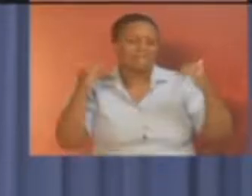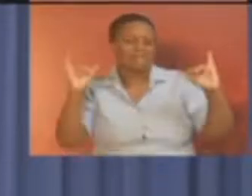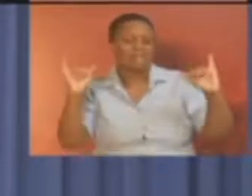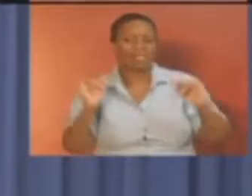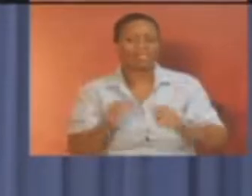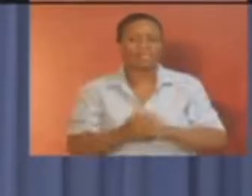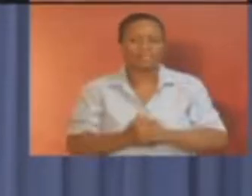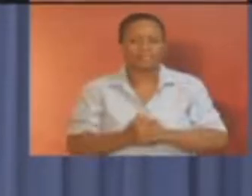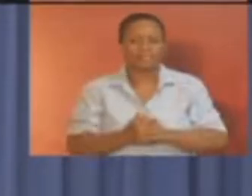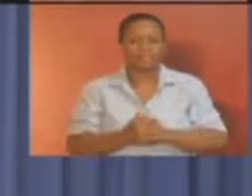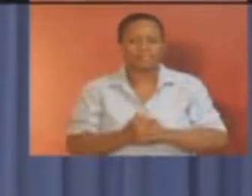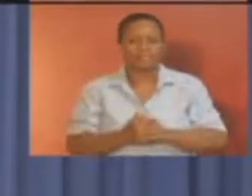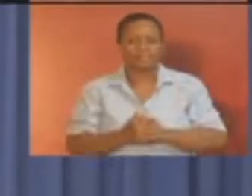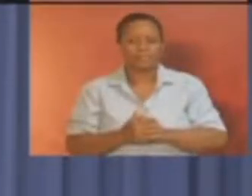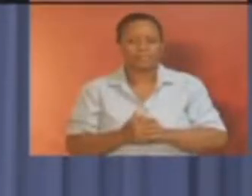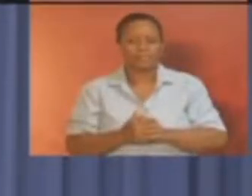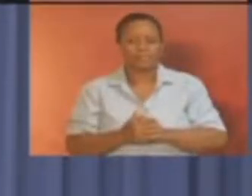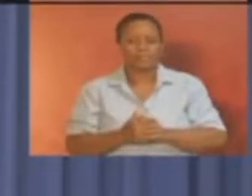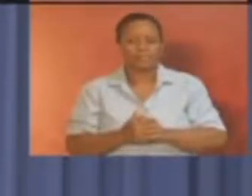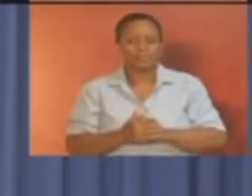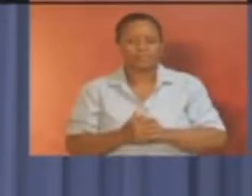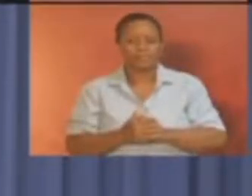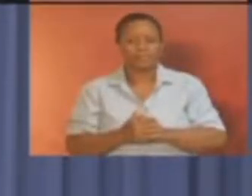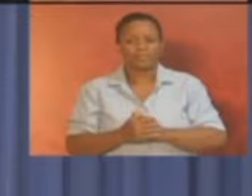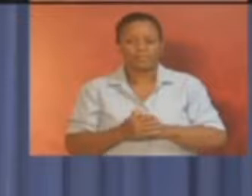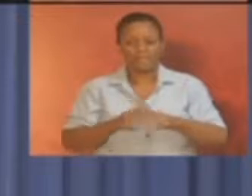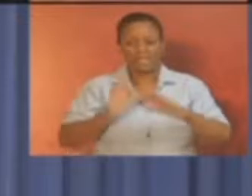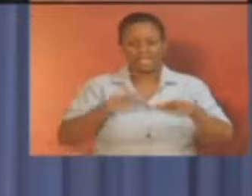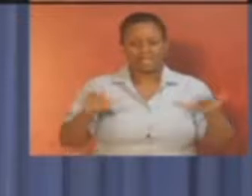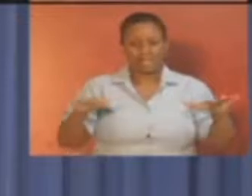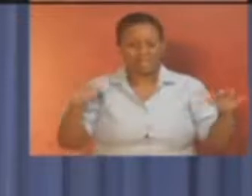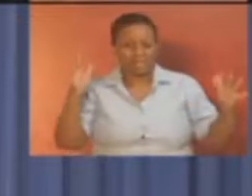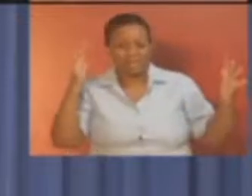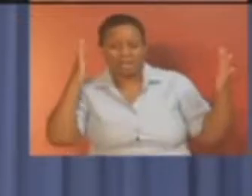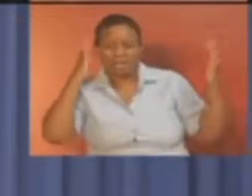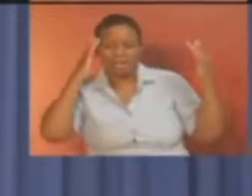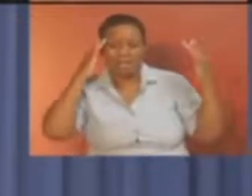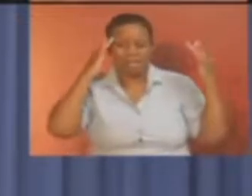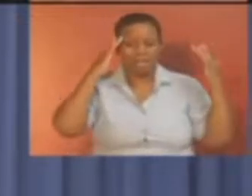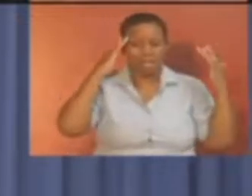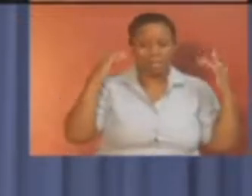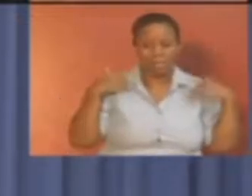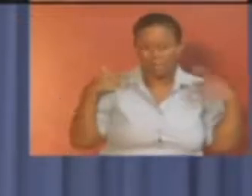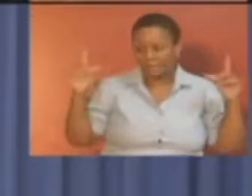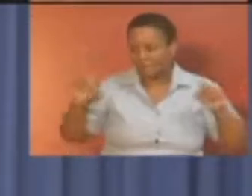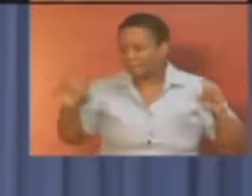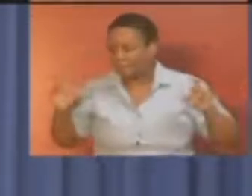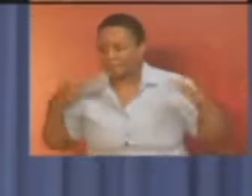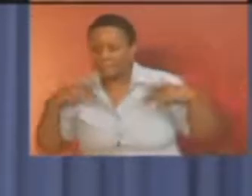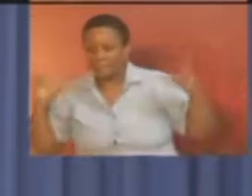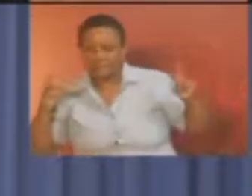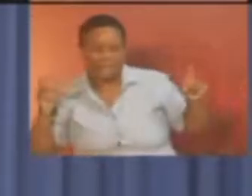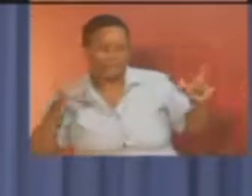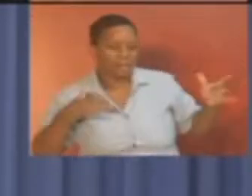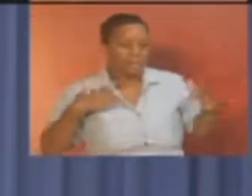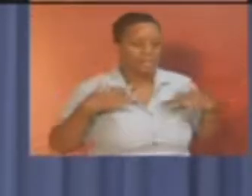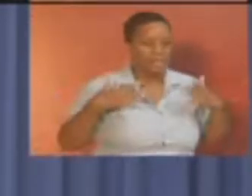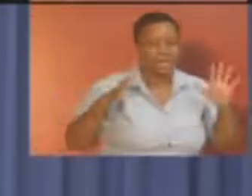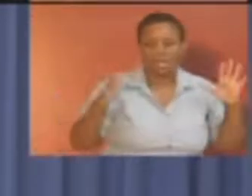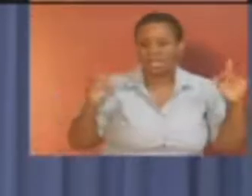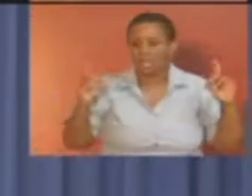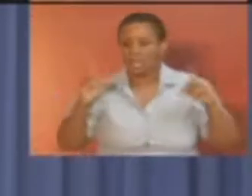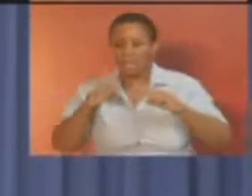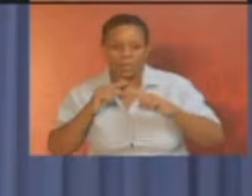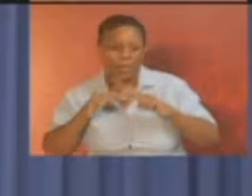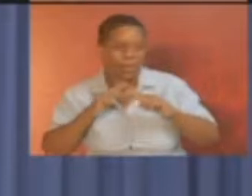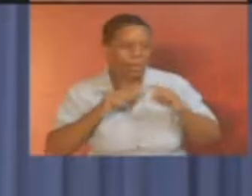that uncertainty, that stress that is don't know, may not know. The definite date is that we're going to work with